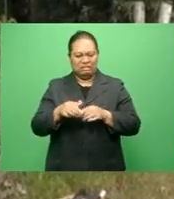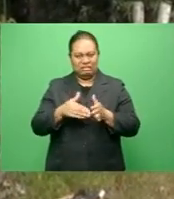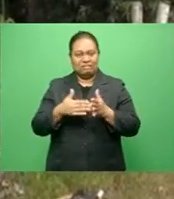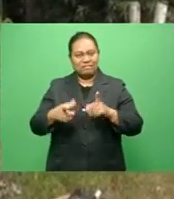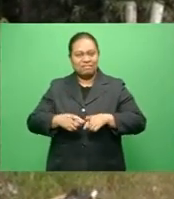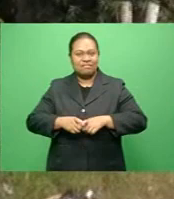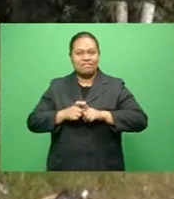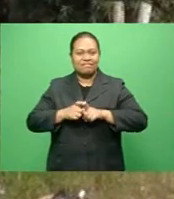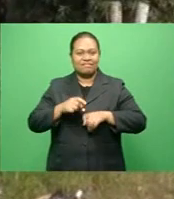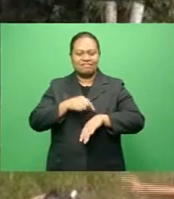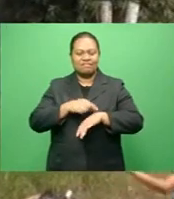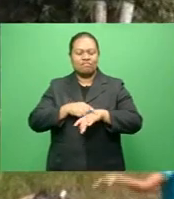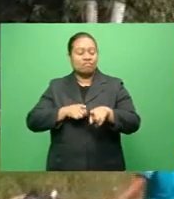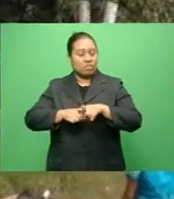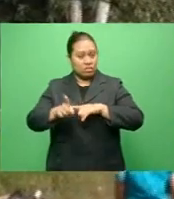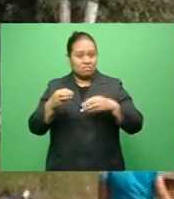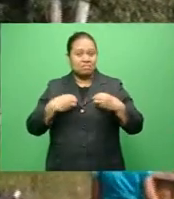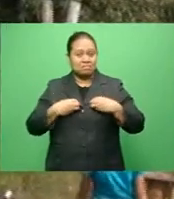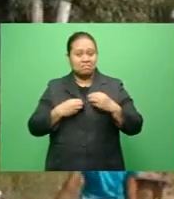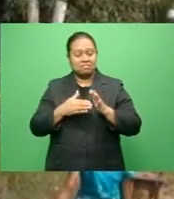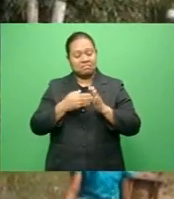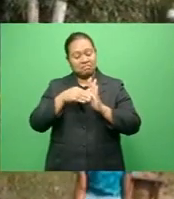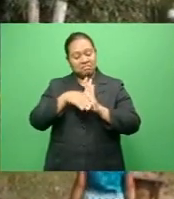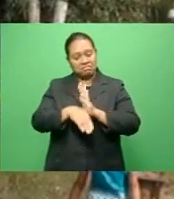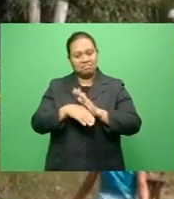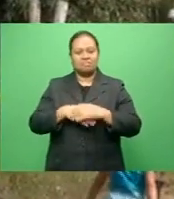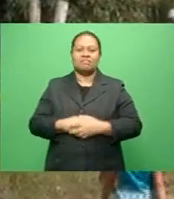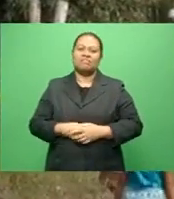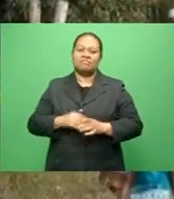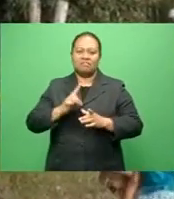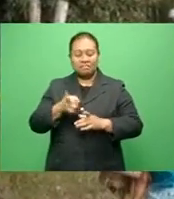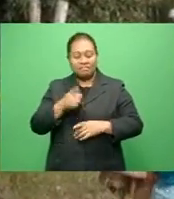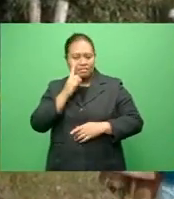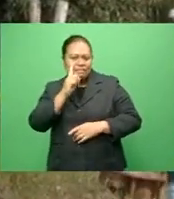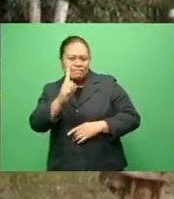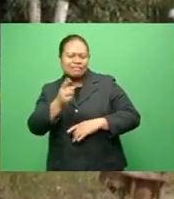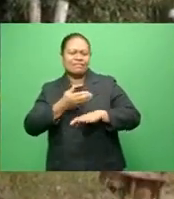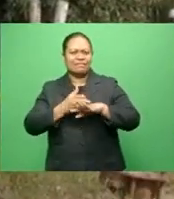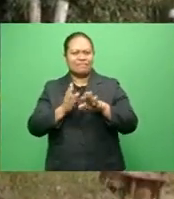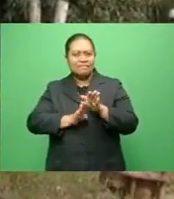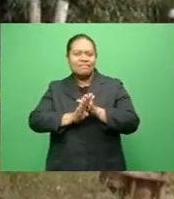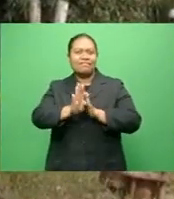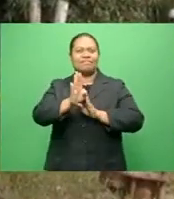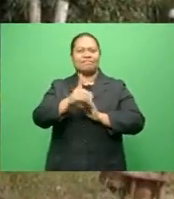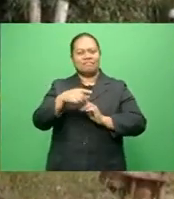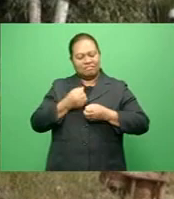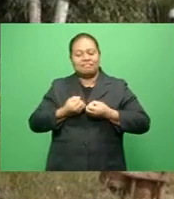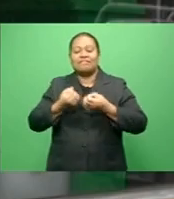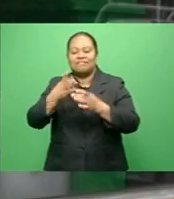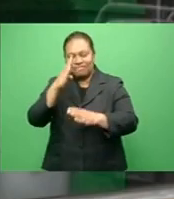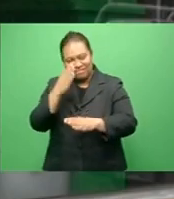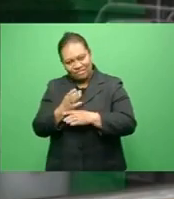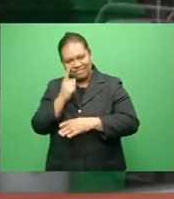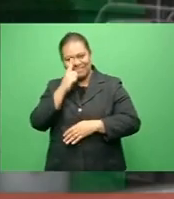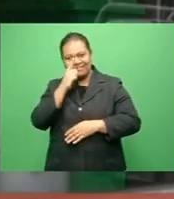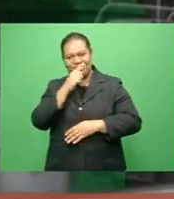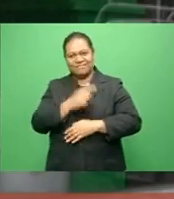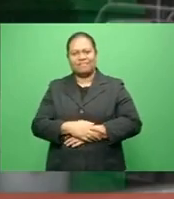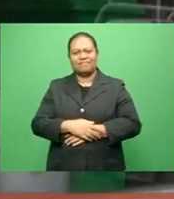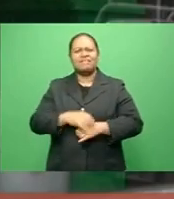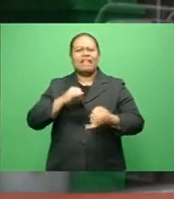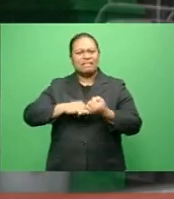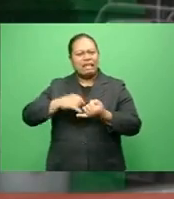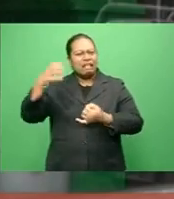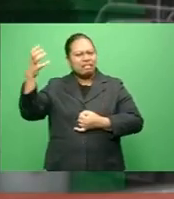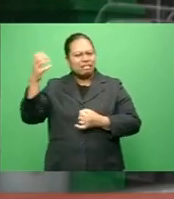times when most businesses have collapsed. But seeing this new development has given some hope to the people. Suntec is just like brought